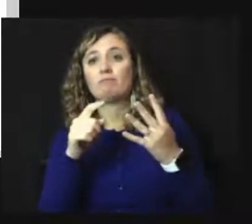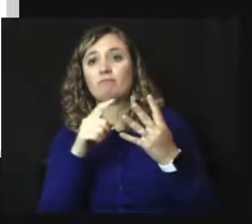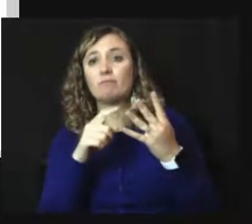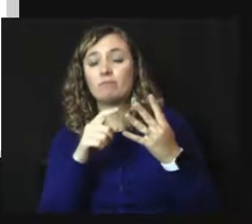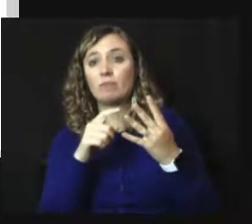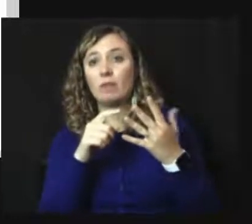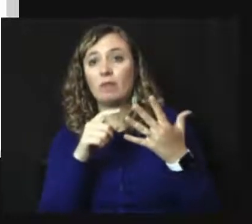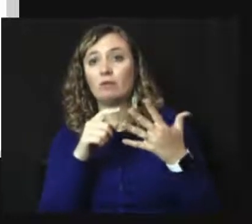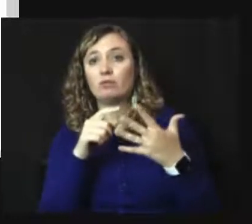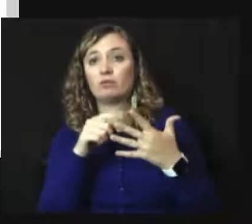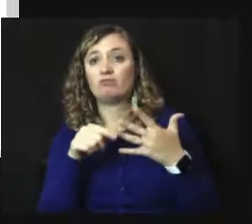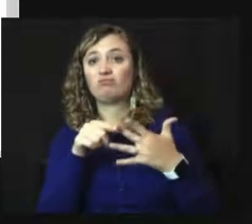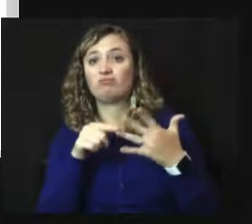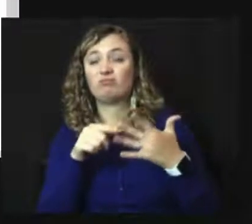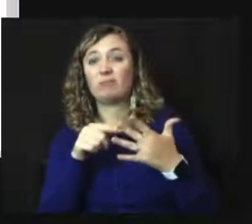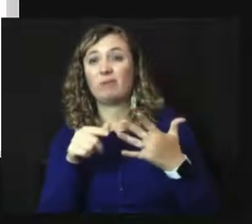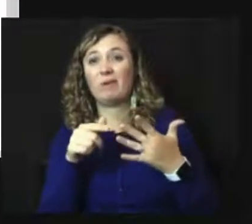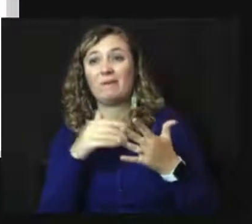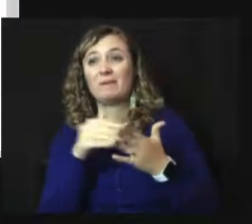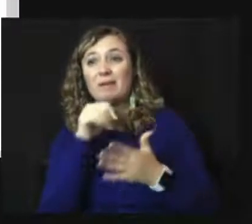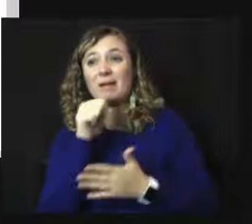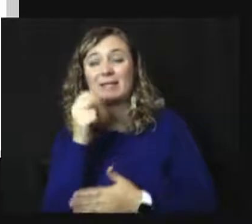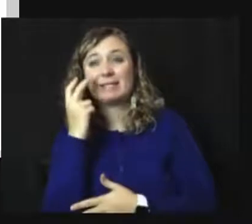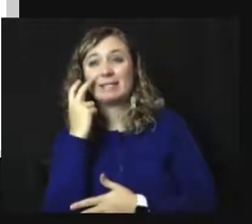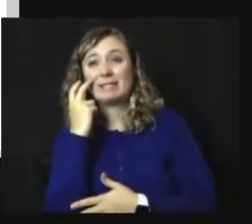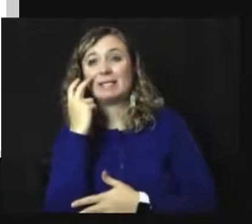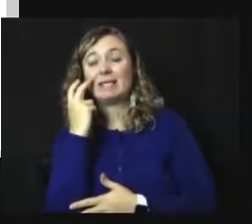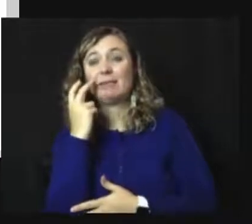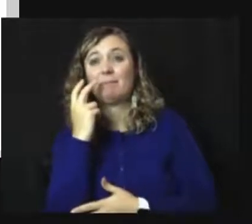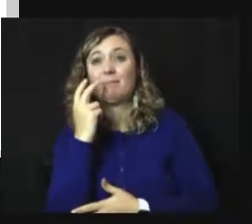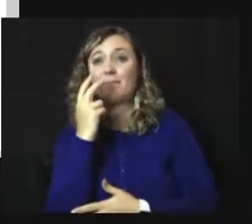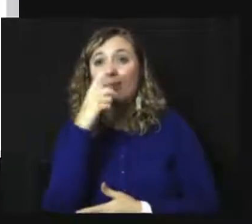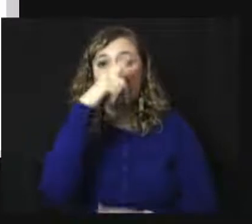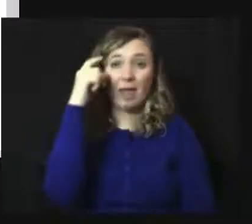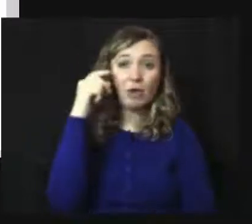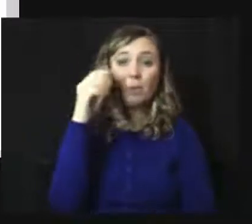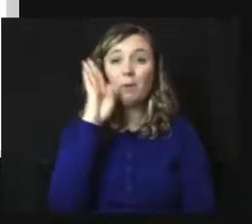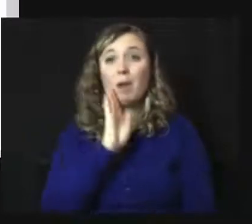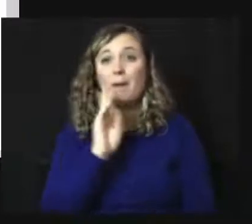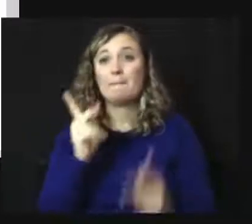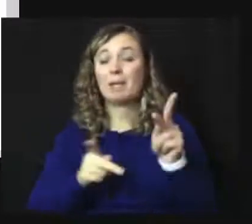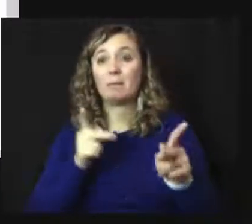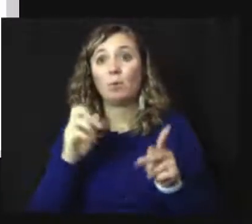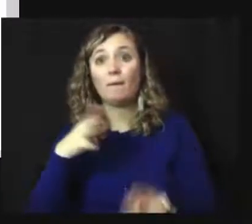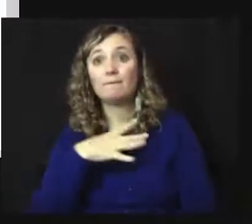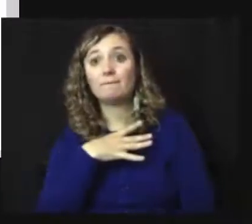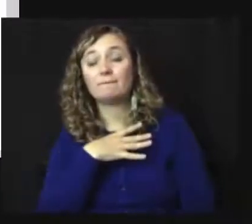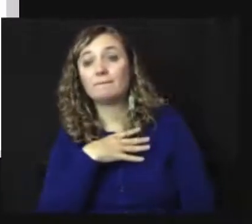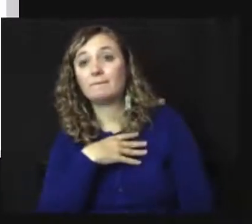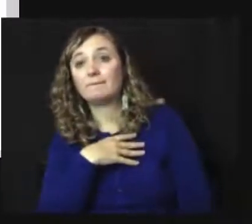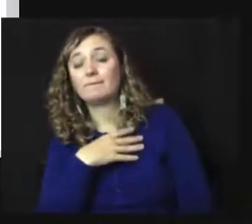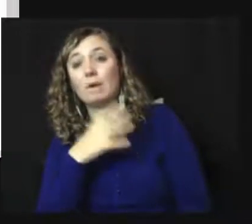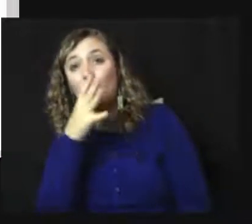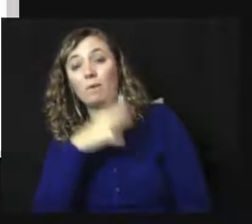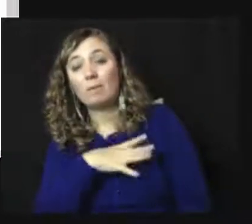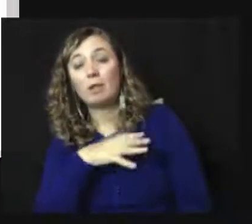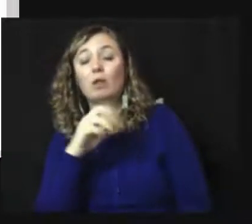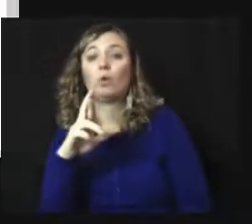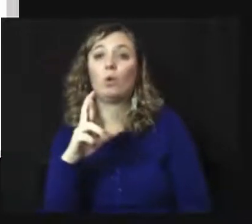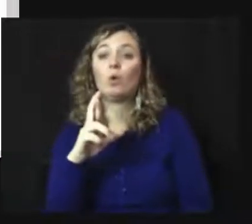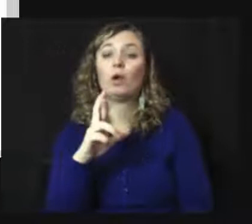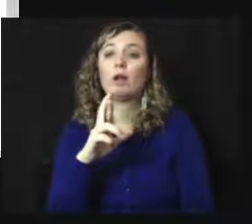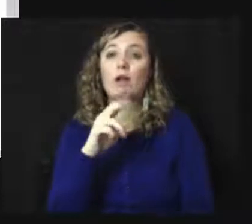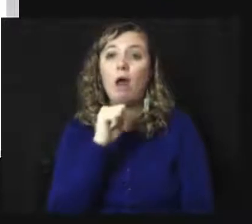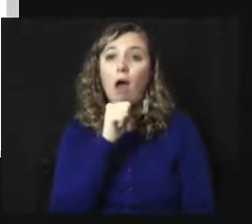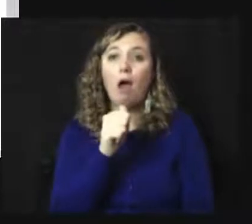is it means we often do not get to see any Black or brown people or female or non-binary people who also fall